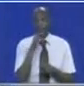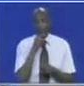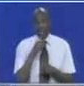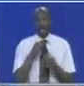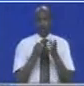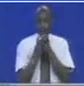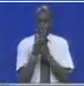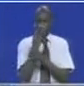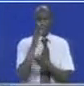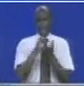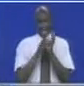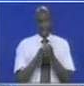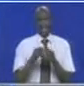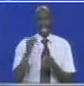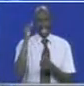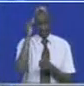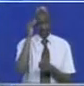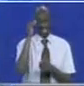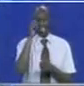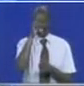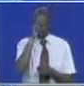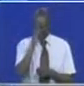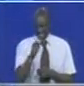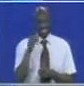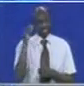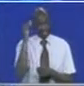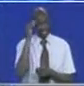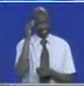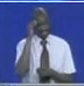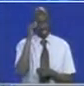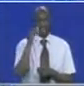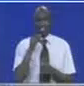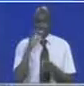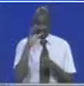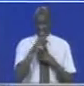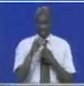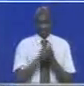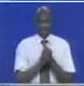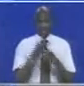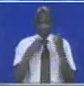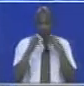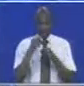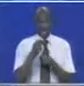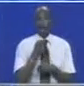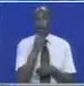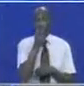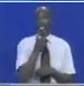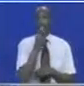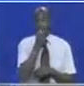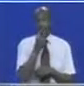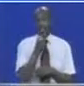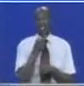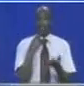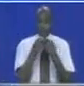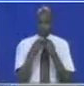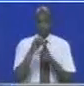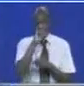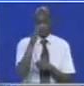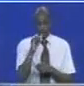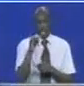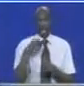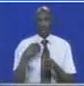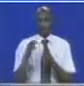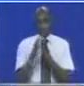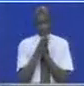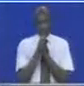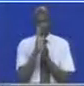to become one of the most respected educationists in the country. Professor James Ole.Kiyiapi told Joy Doreen Biira about his